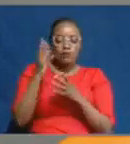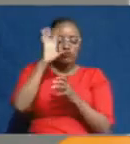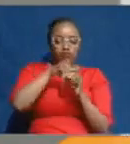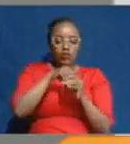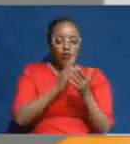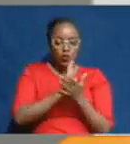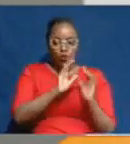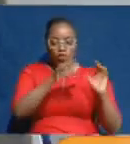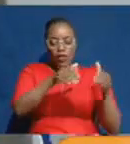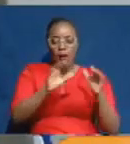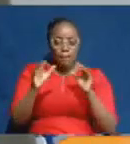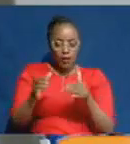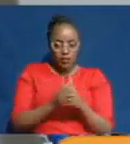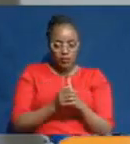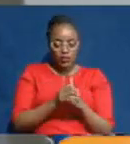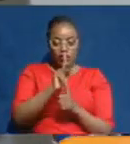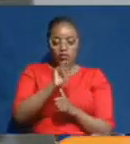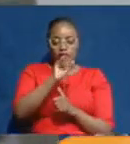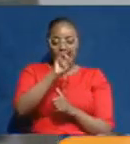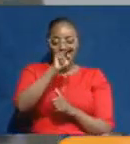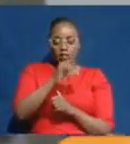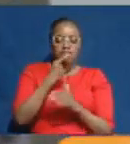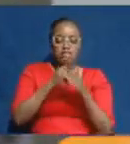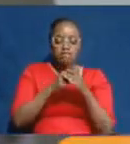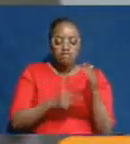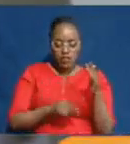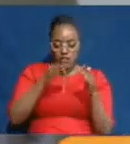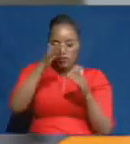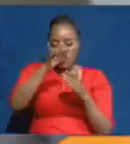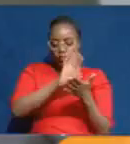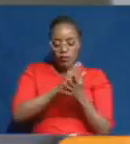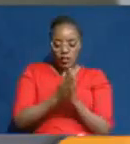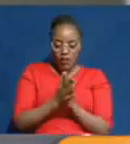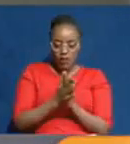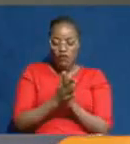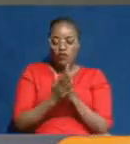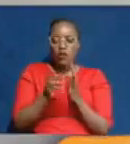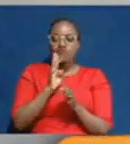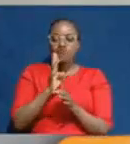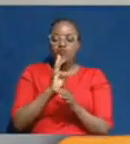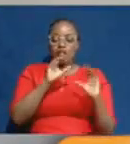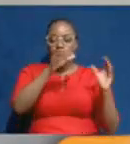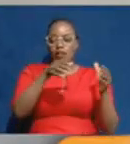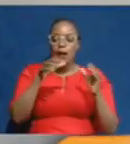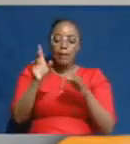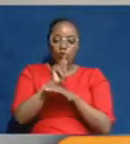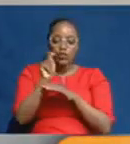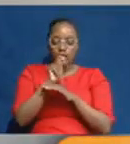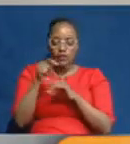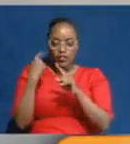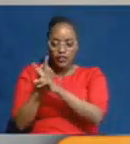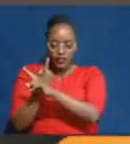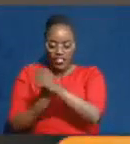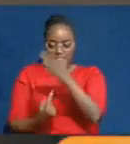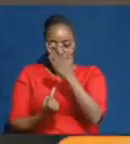the company. Kimali says the future is to become the best water technology company in the region. So we train them on different